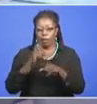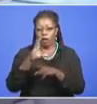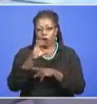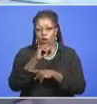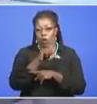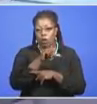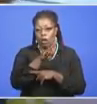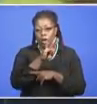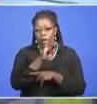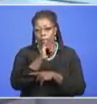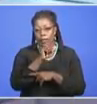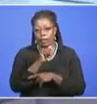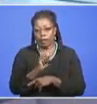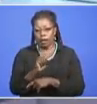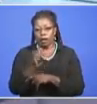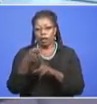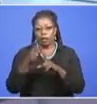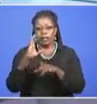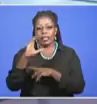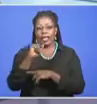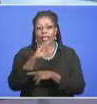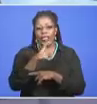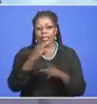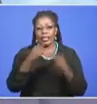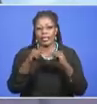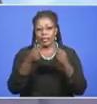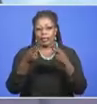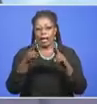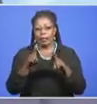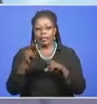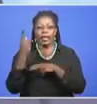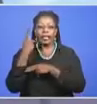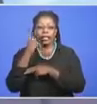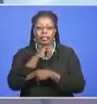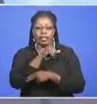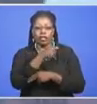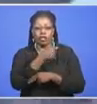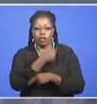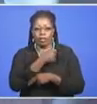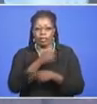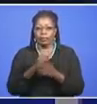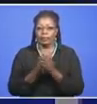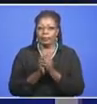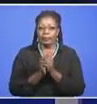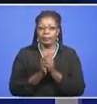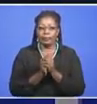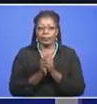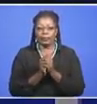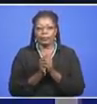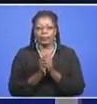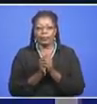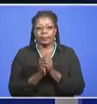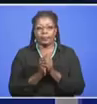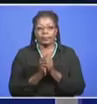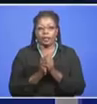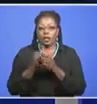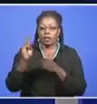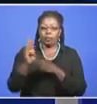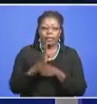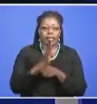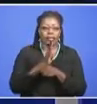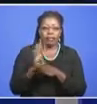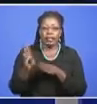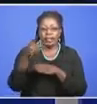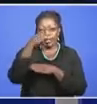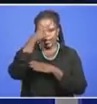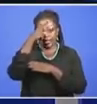the 23rd edition of the CAC Games is taking place, I'm Kelsey Johnson, ZNS Total Sports. It's been a busy summer so